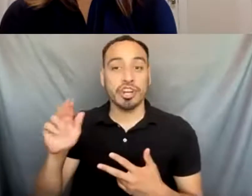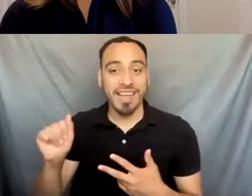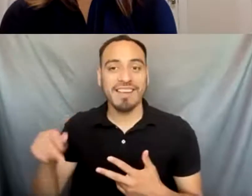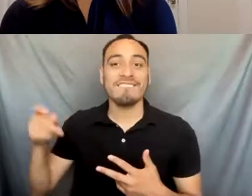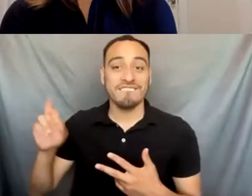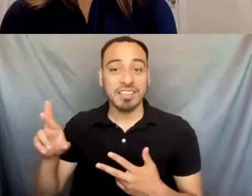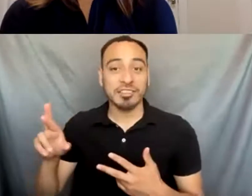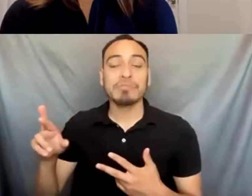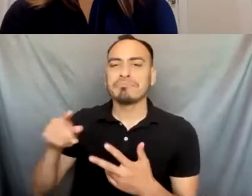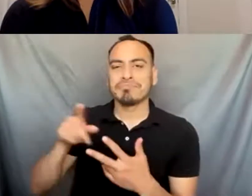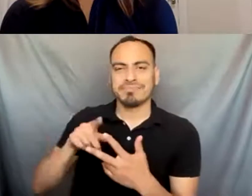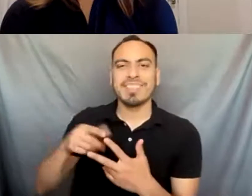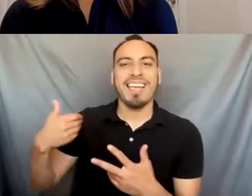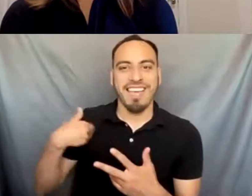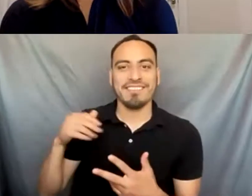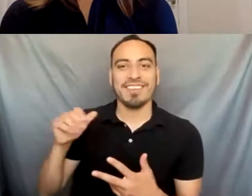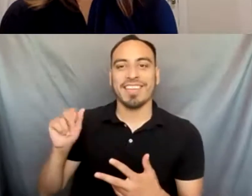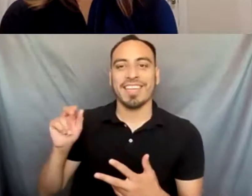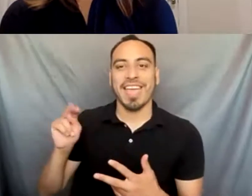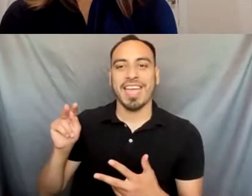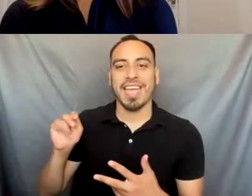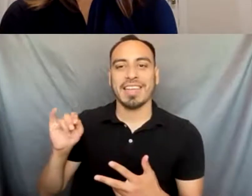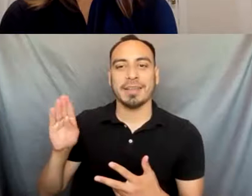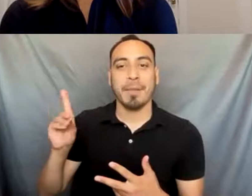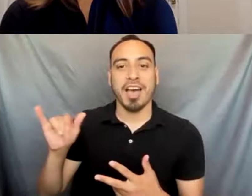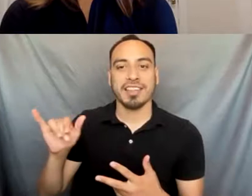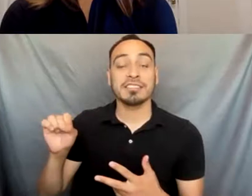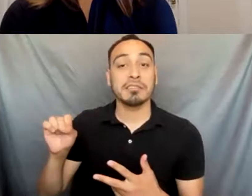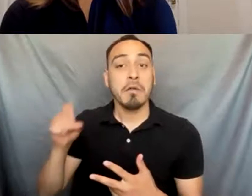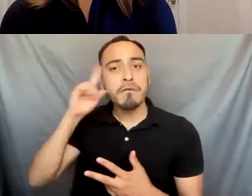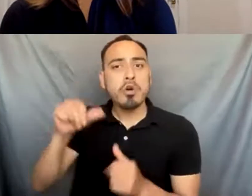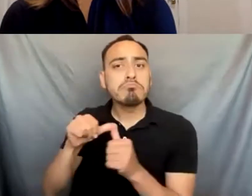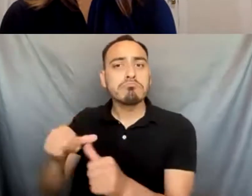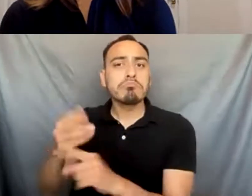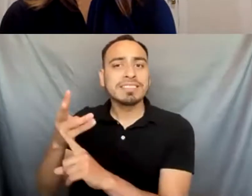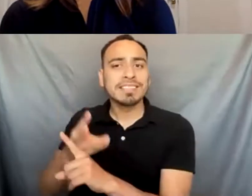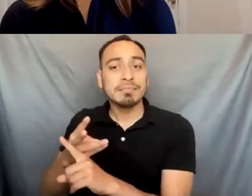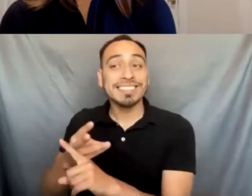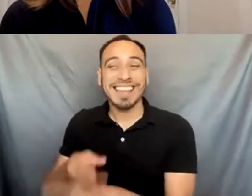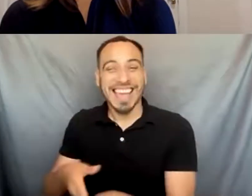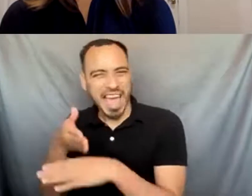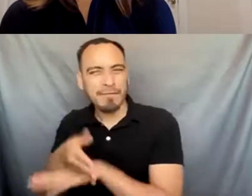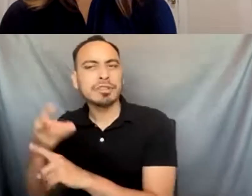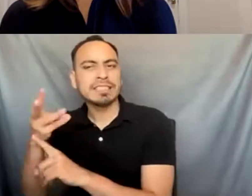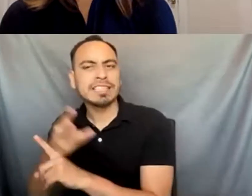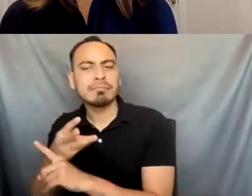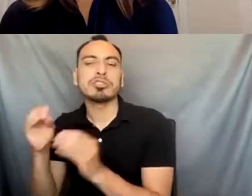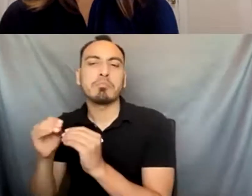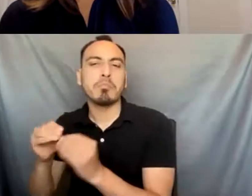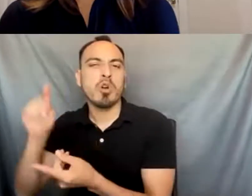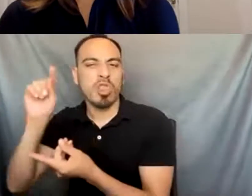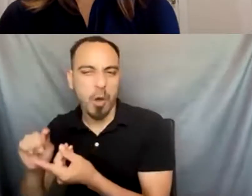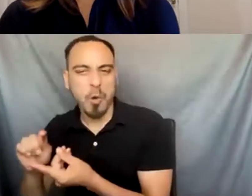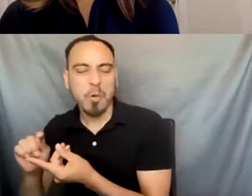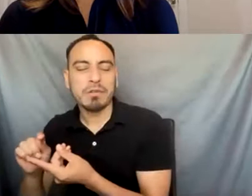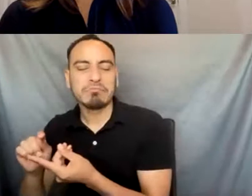least for 6 months afterwards, although they're a little bit lower at 6 months than they were at the beginning. And